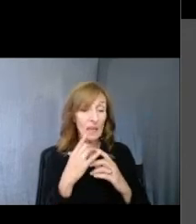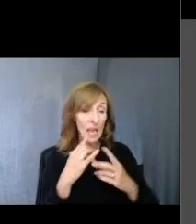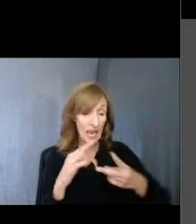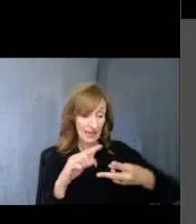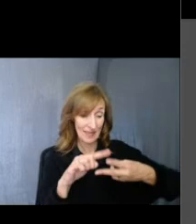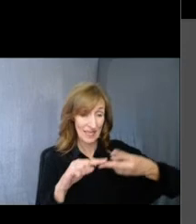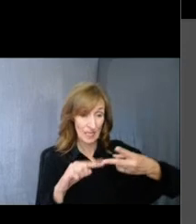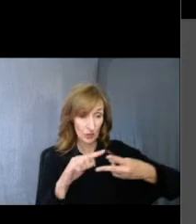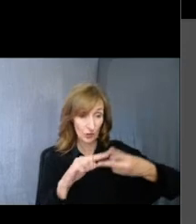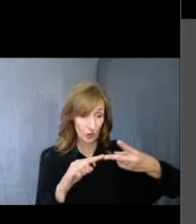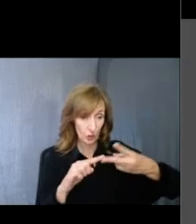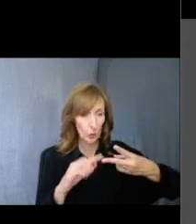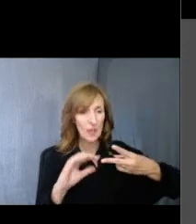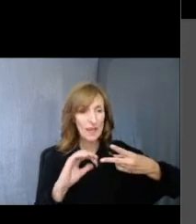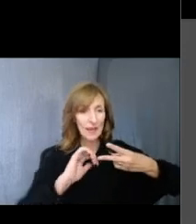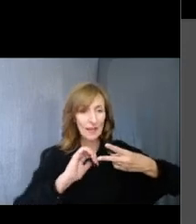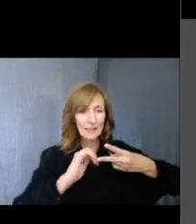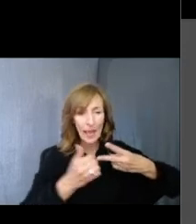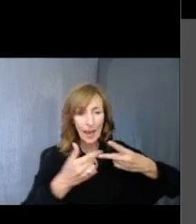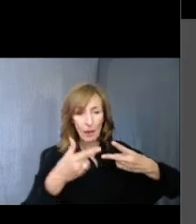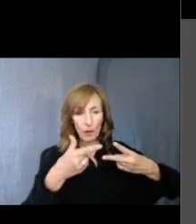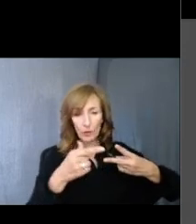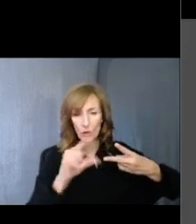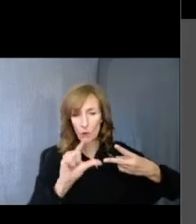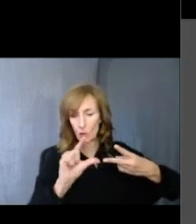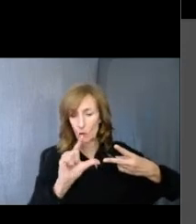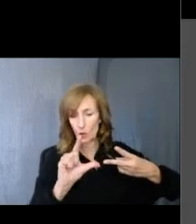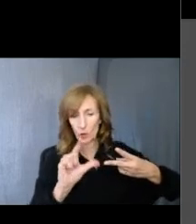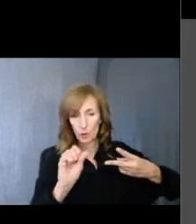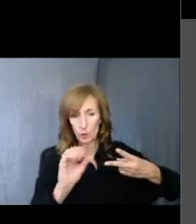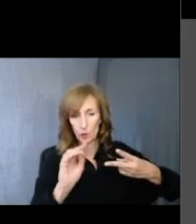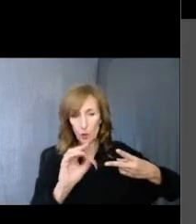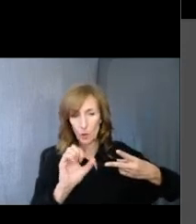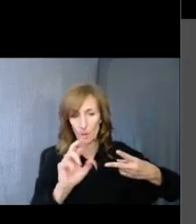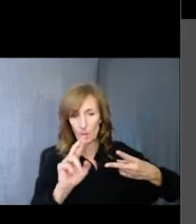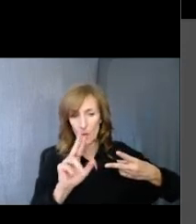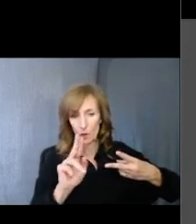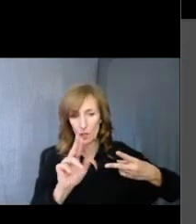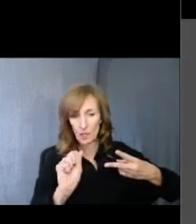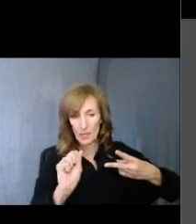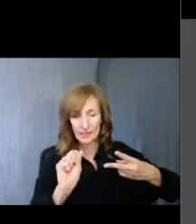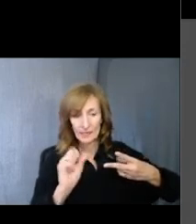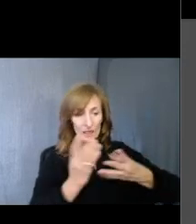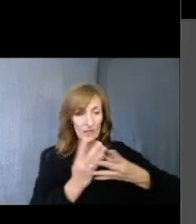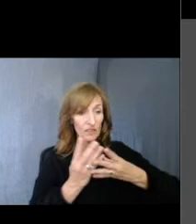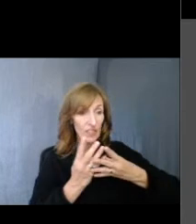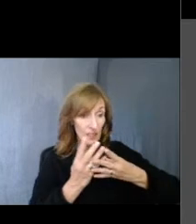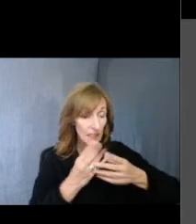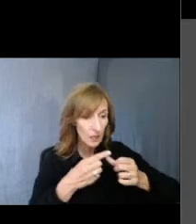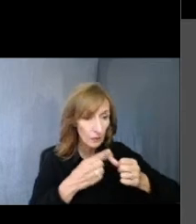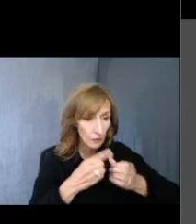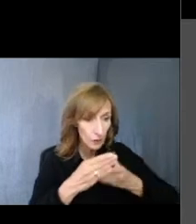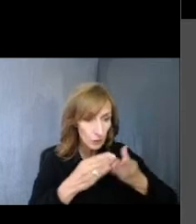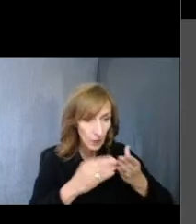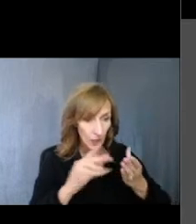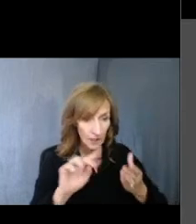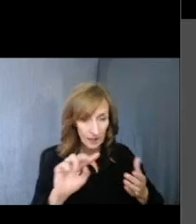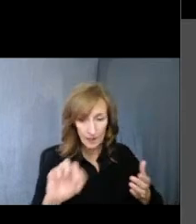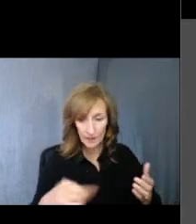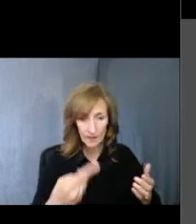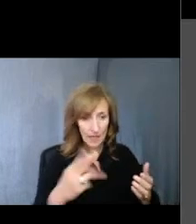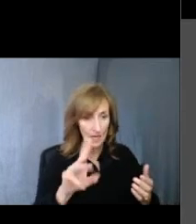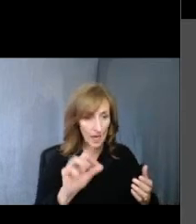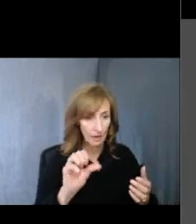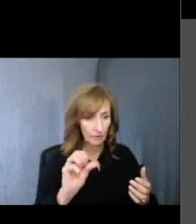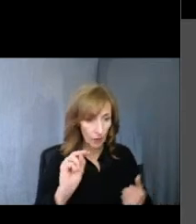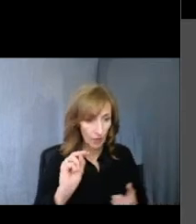how the glomerulus is filtering. So that very first part of the nephron. To be clear, creatinine and